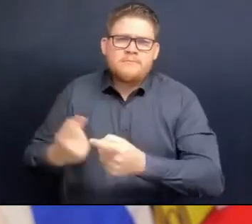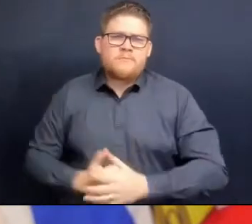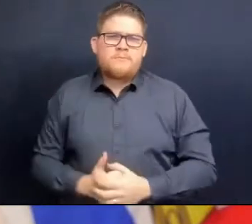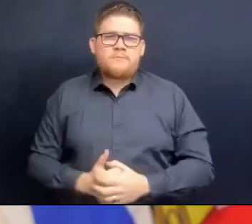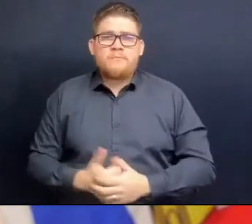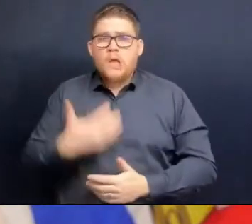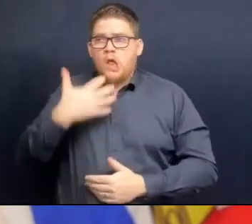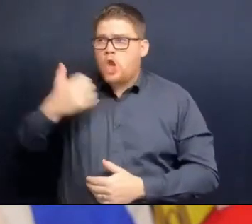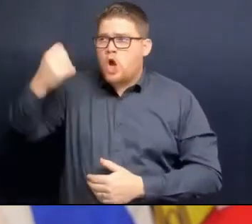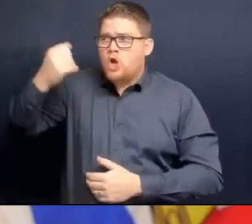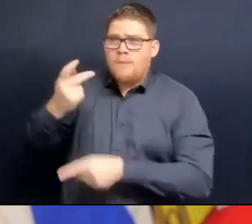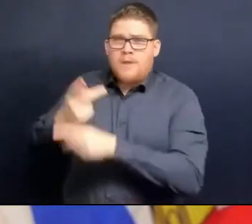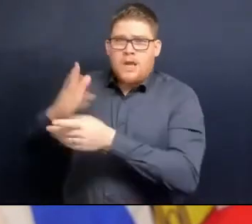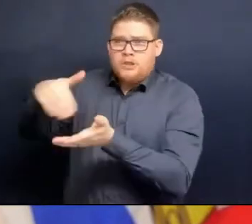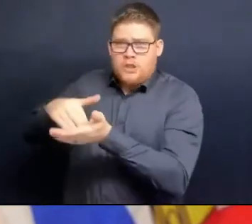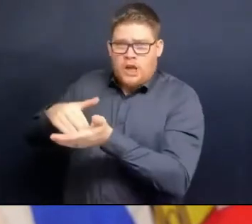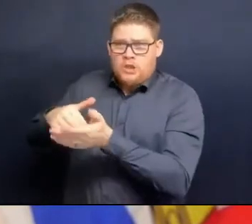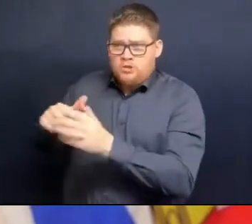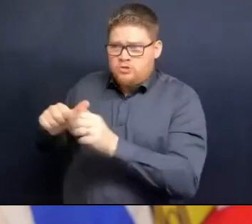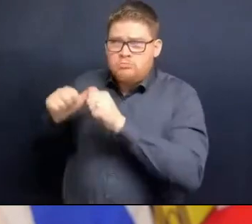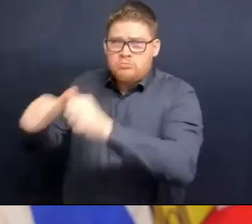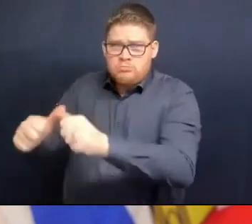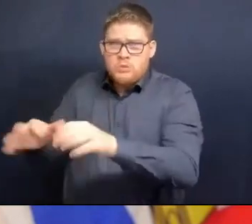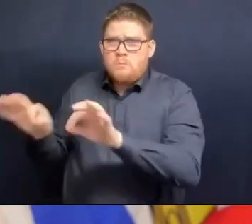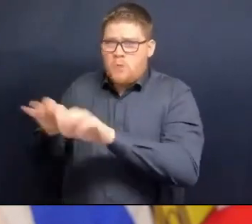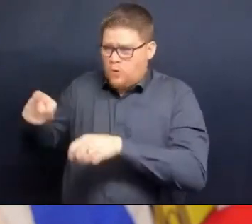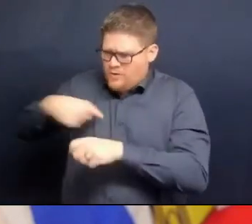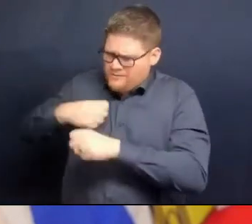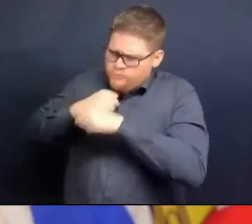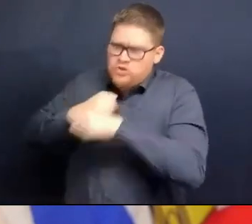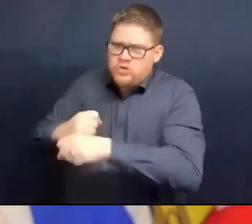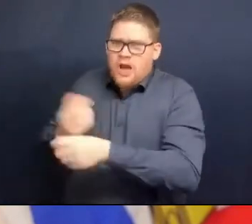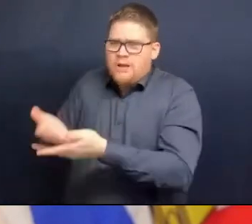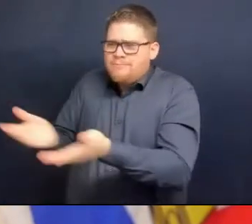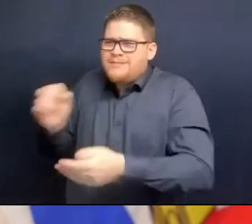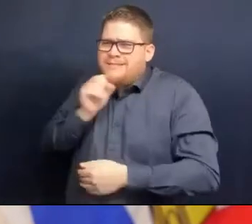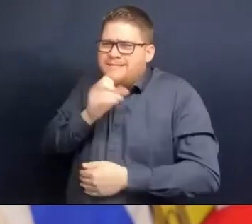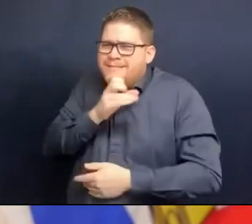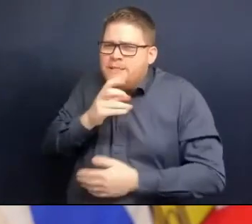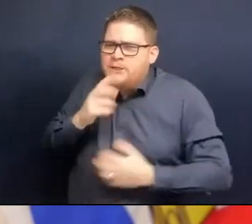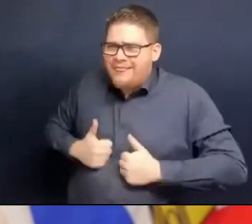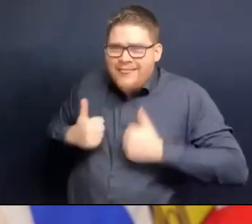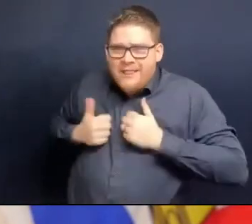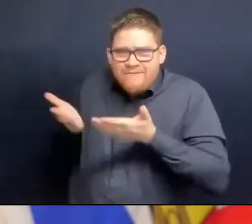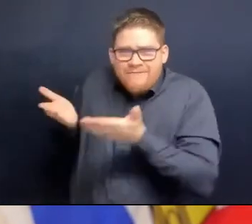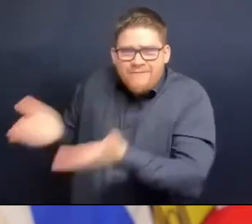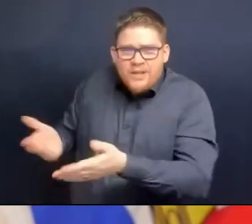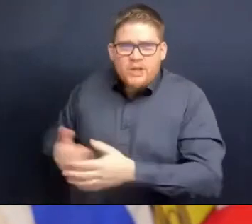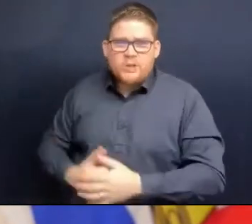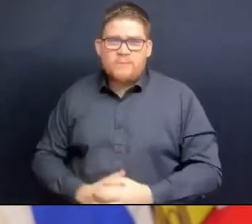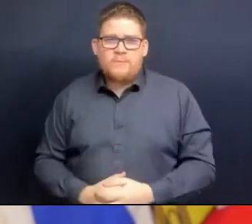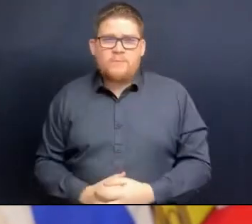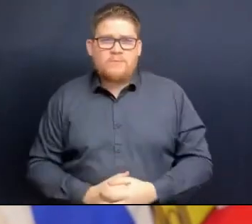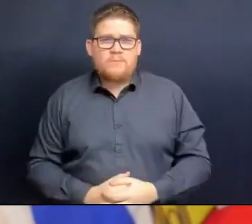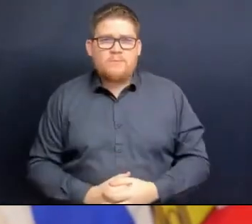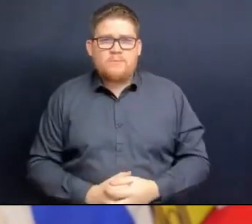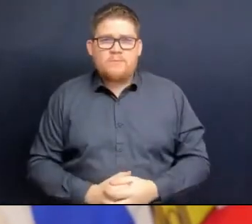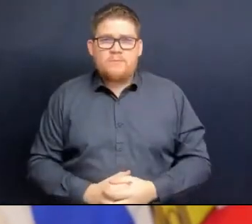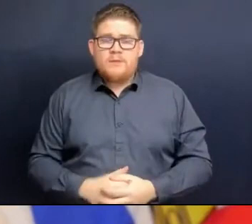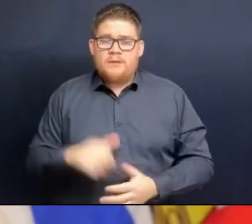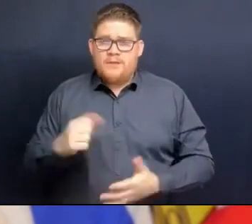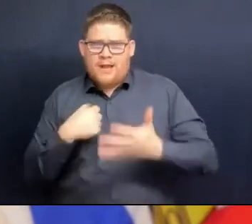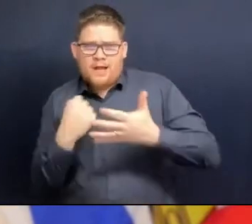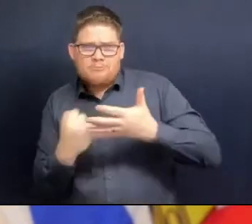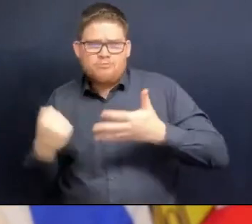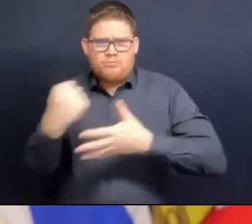important it has been to have that level of protection, the best that we possibly can for every healthcare provider. And it's about